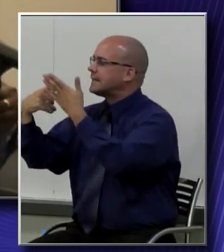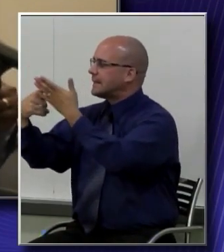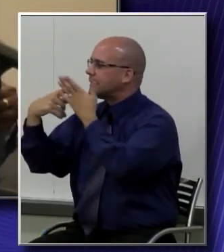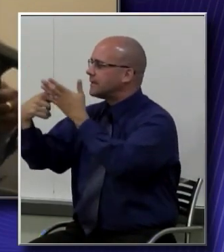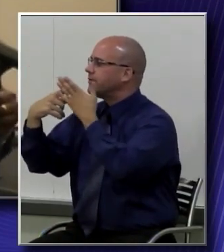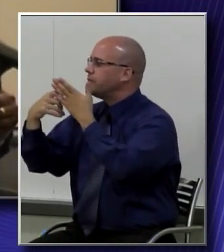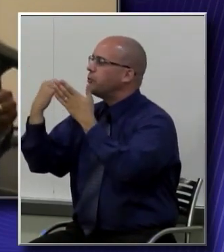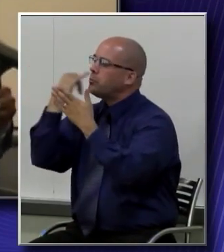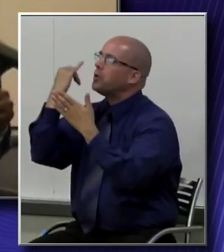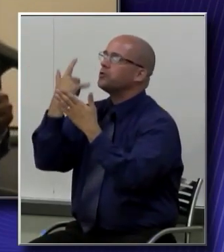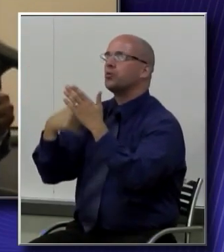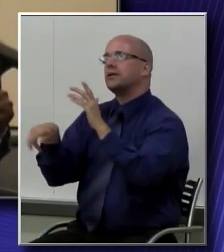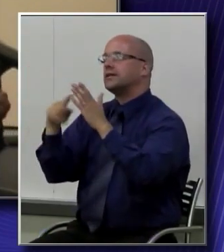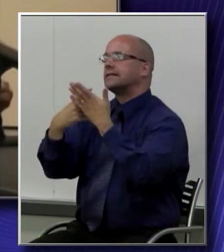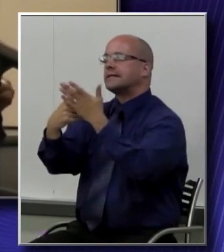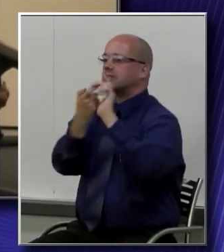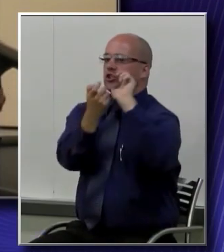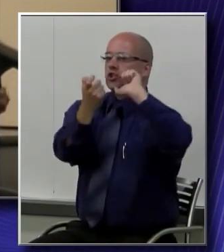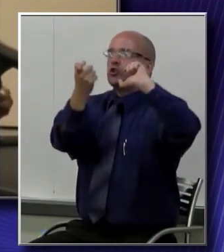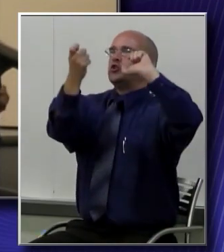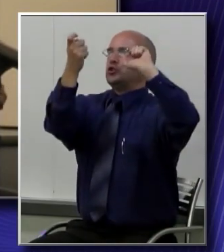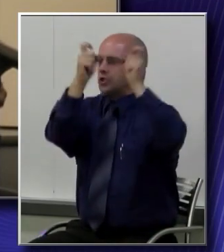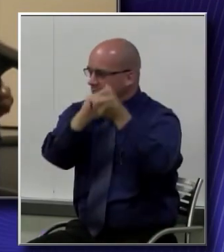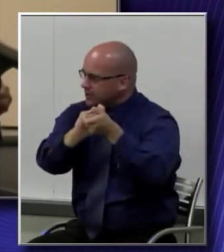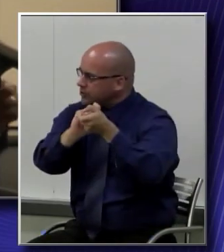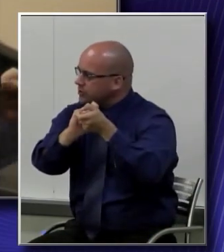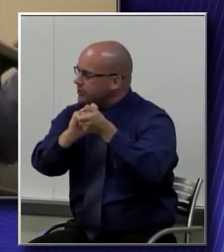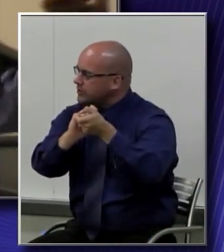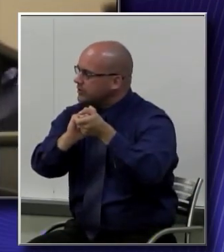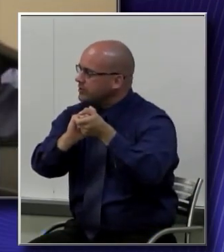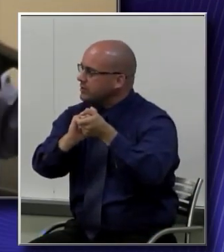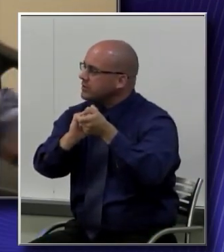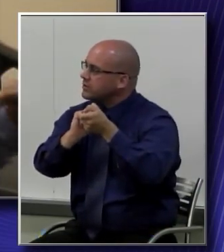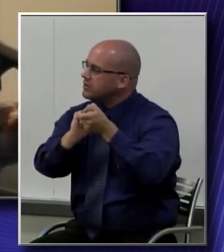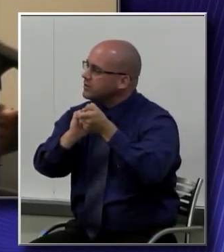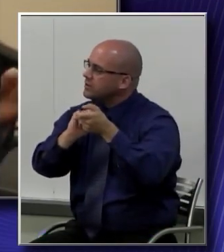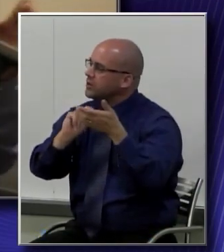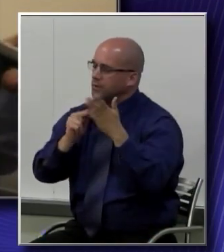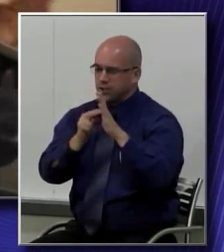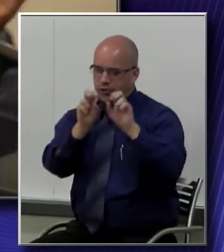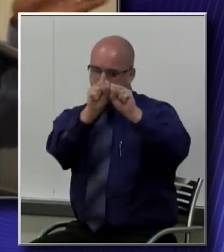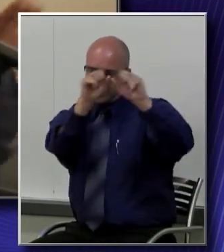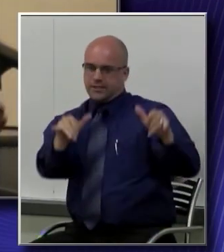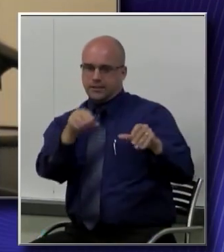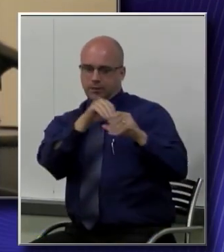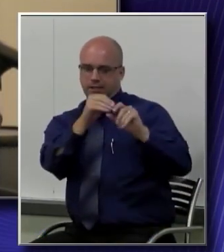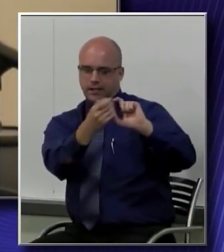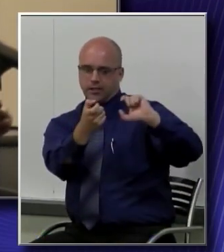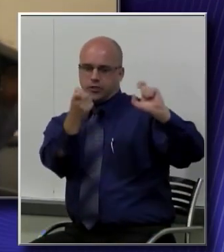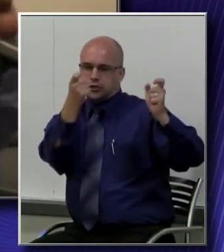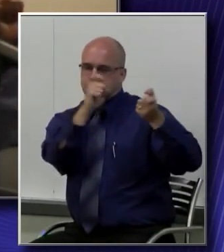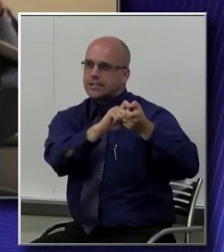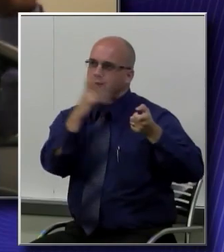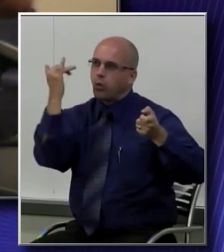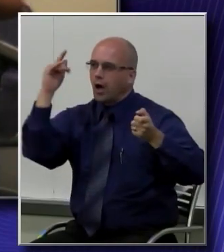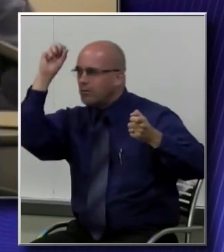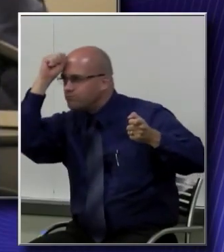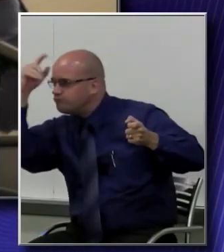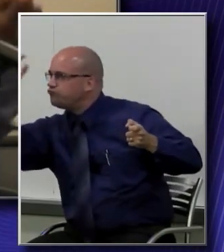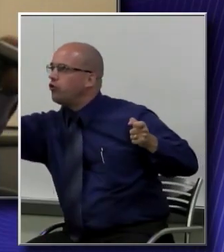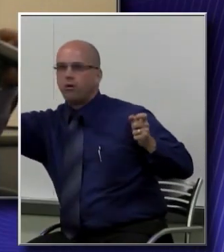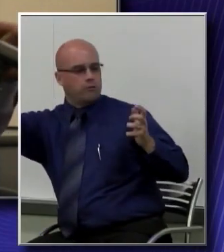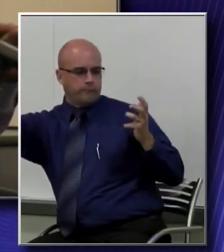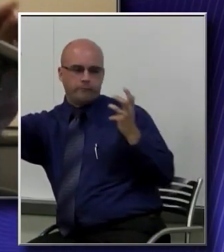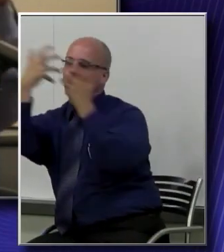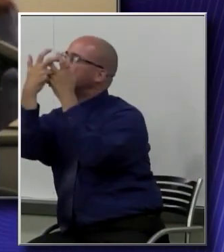about transformation, meaning you change the within the system based on a vision, which is drives